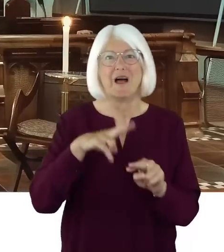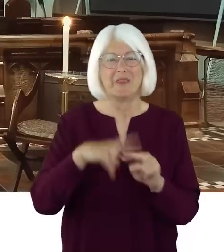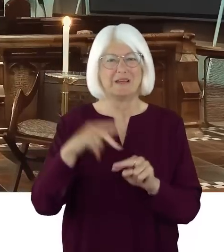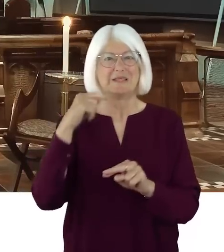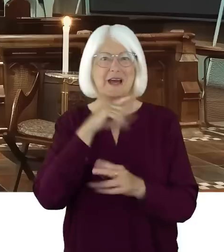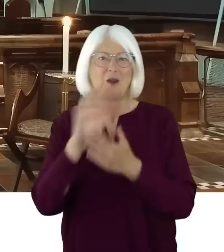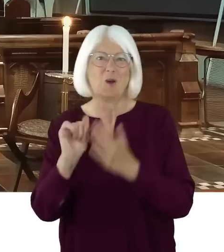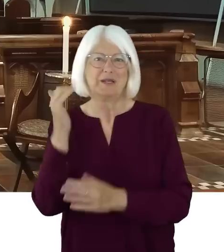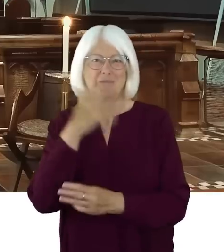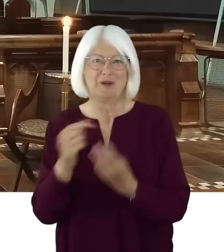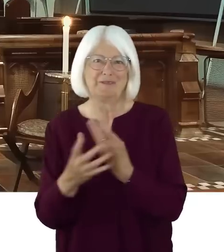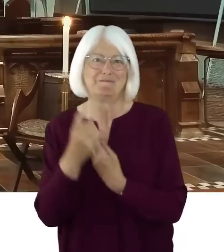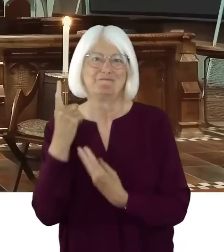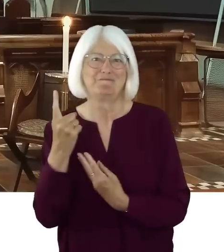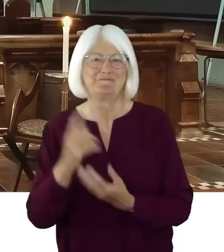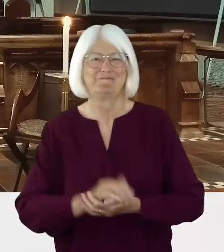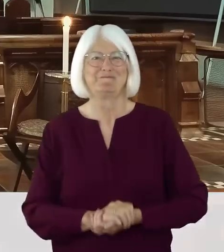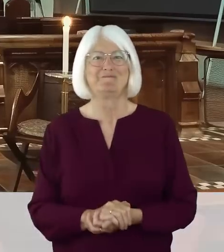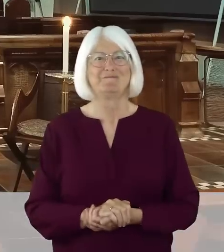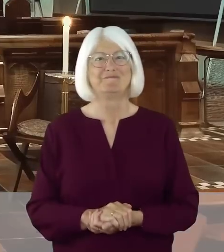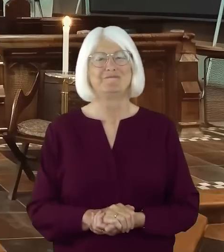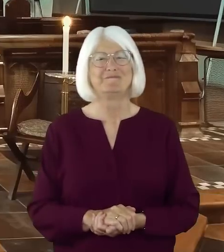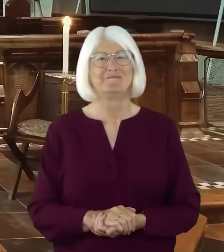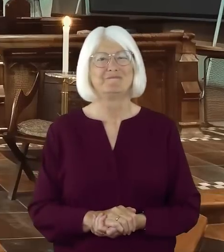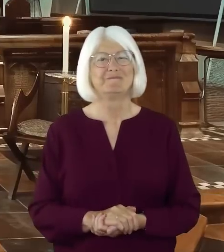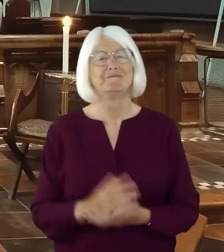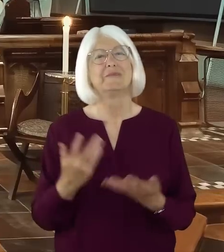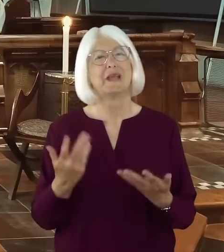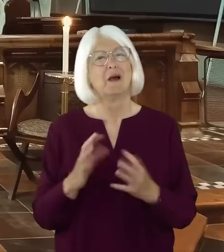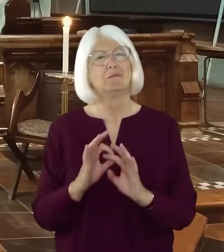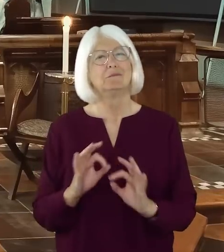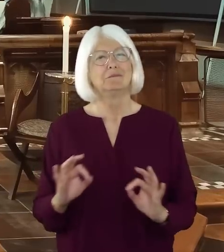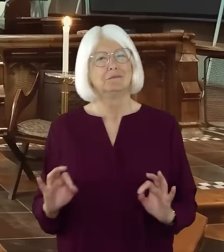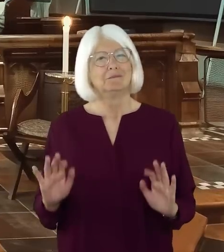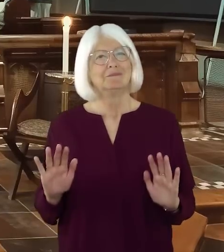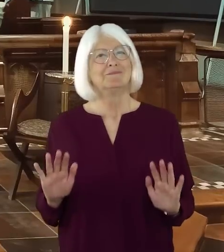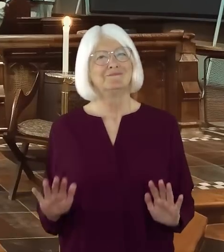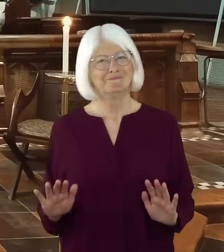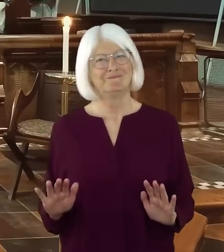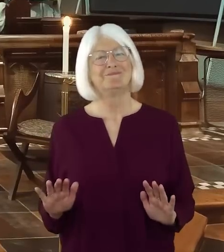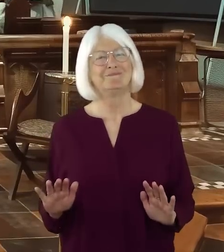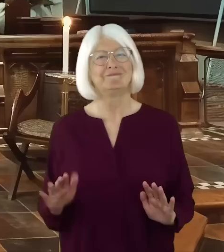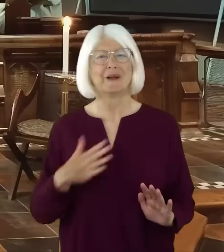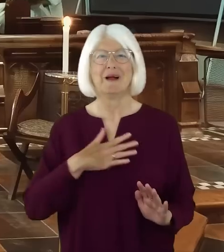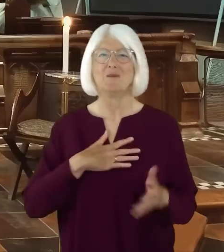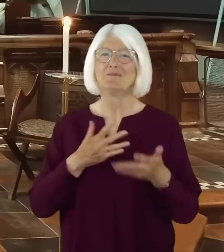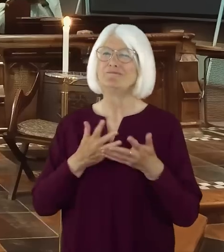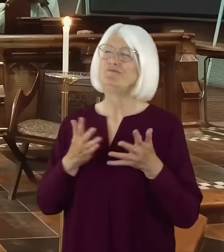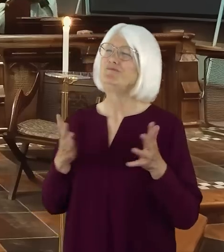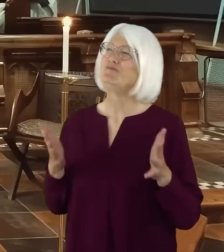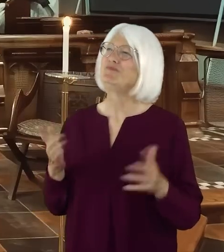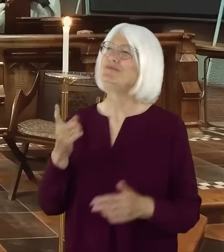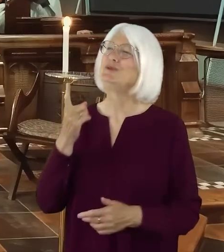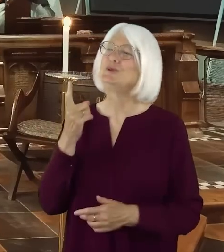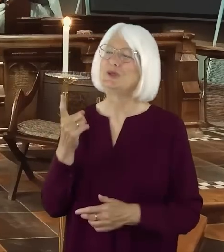Father, Son, and Holy Spirit. So let us be still, and let us open our hearts to